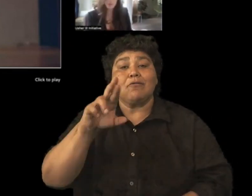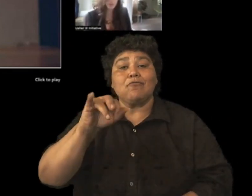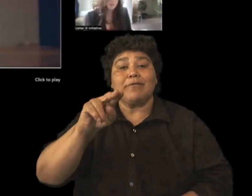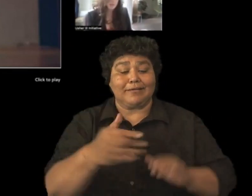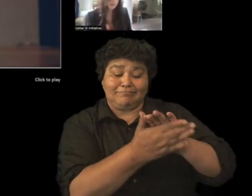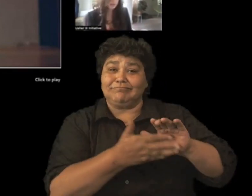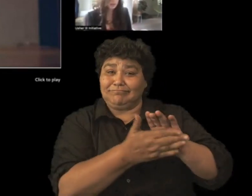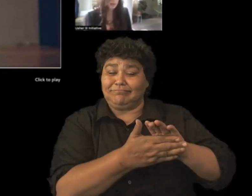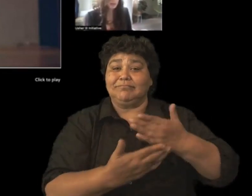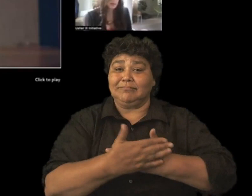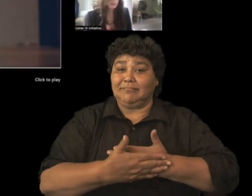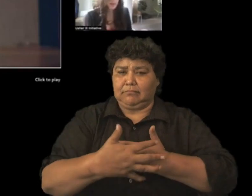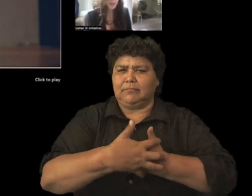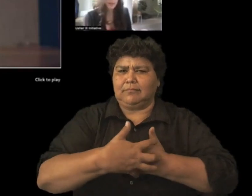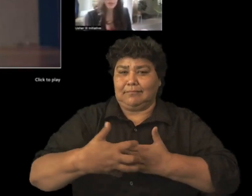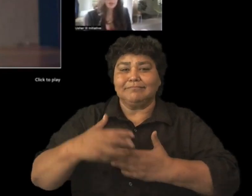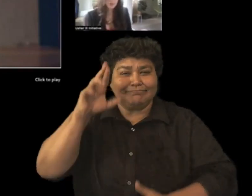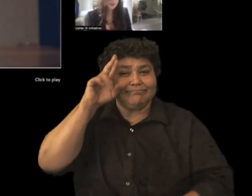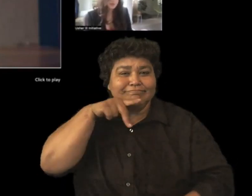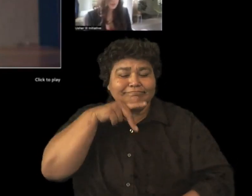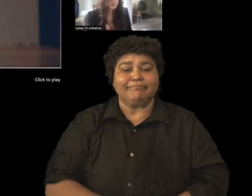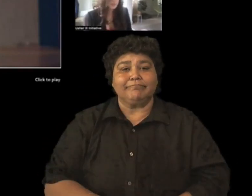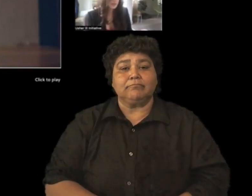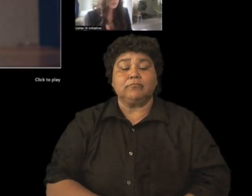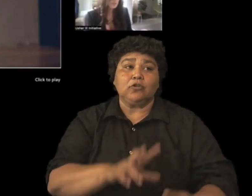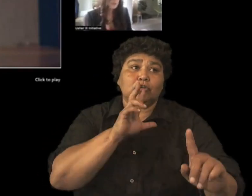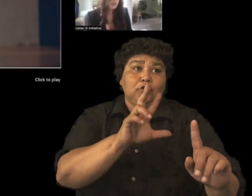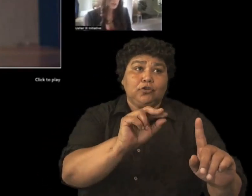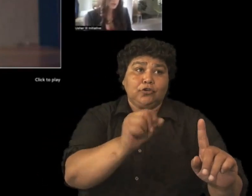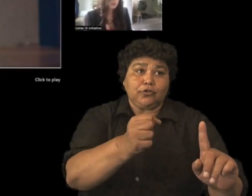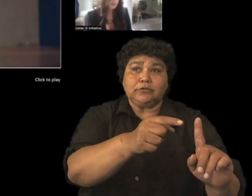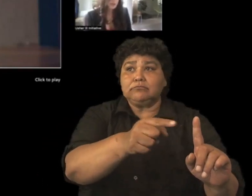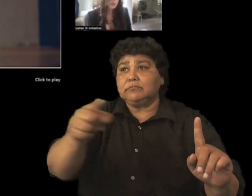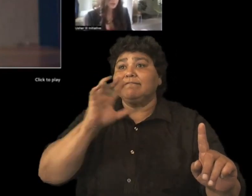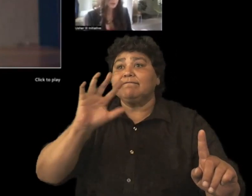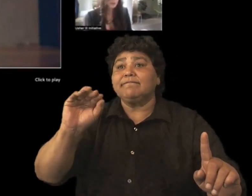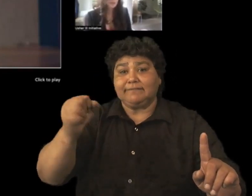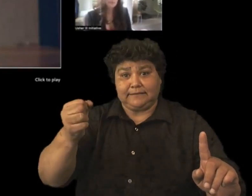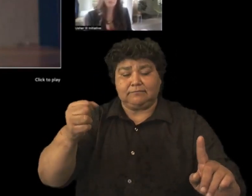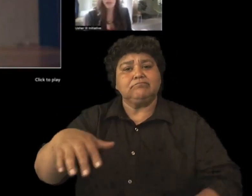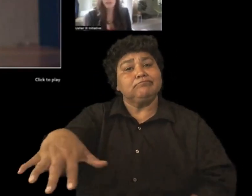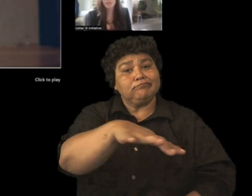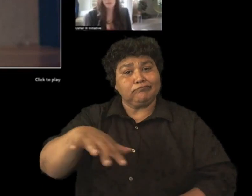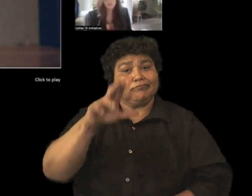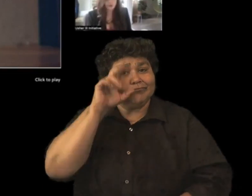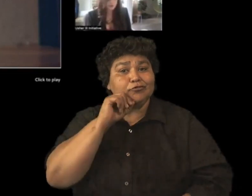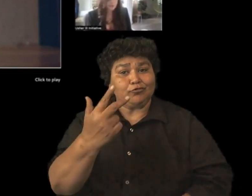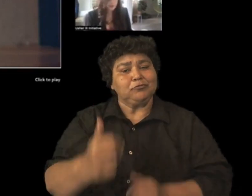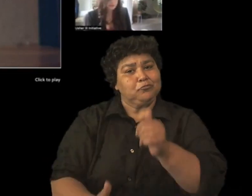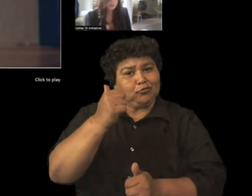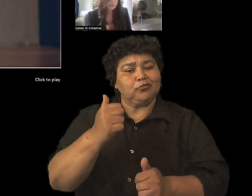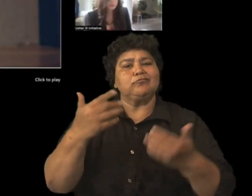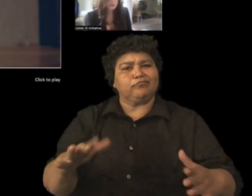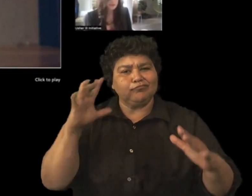retinitis pigmentosa. By age 30 to 50, most Usher III patients are legally blind and profoundly